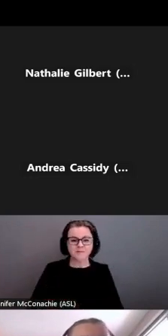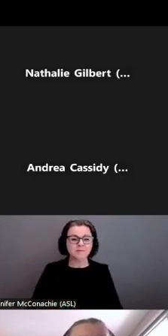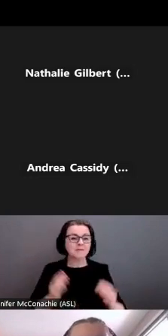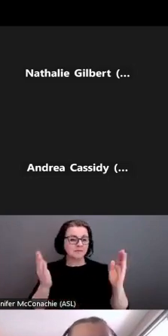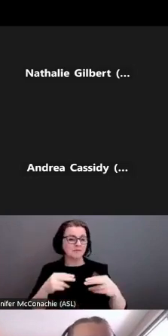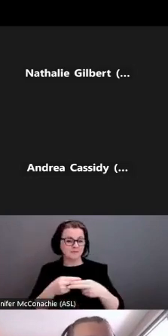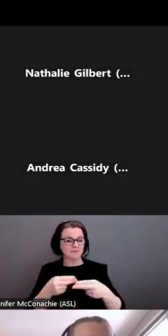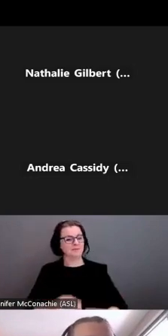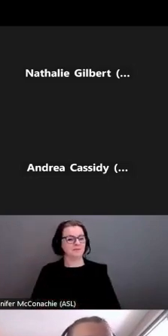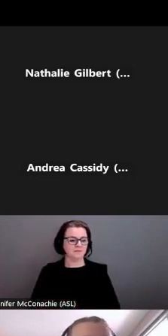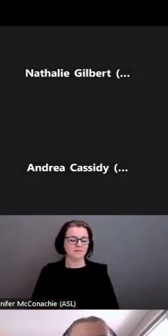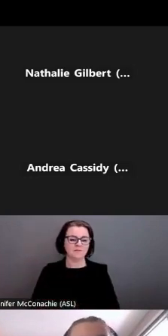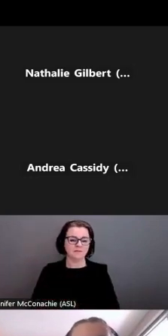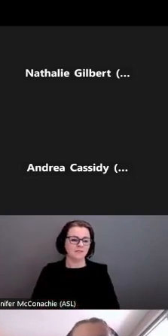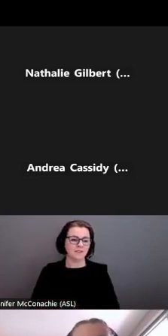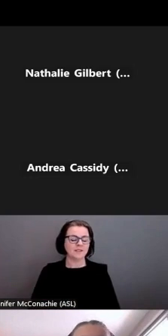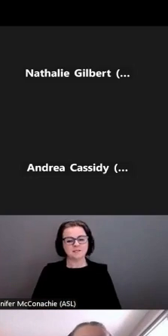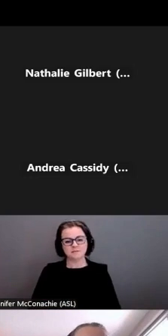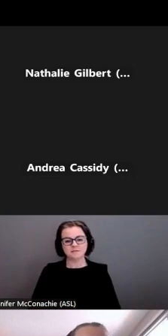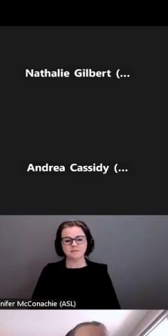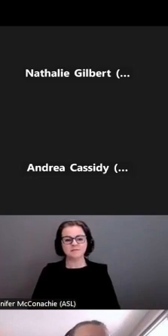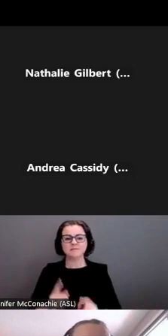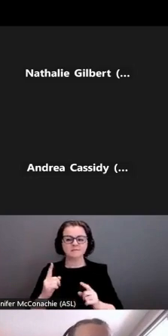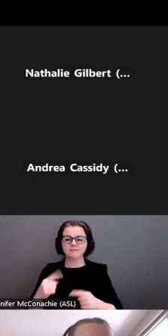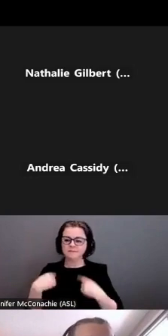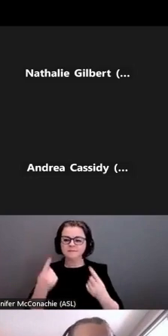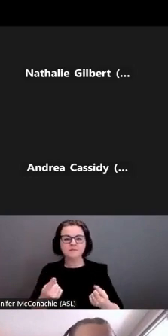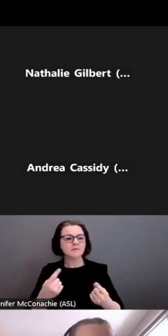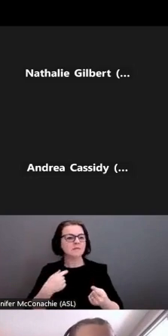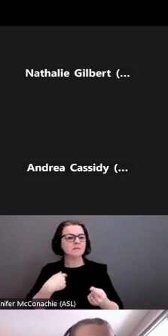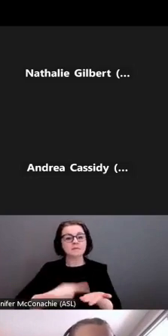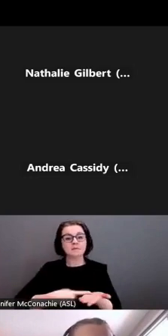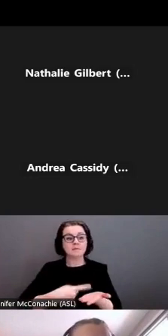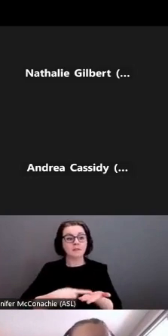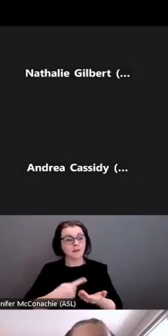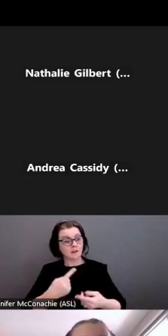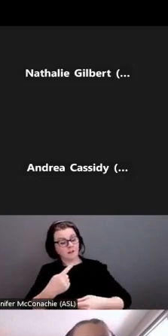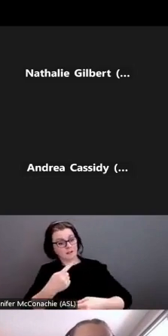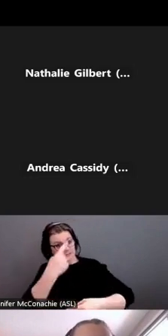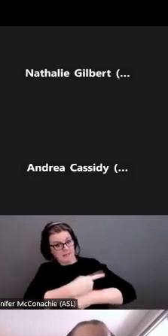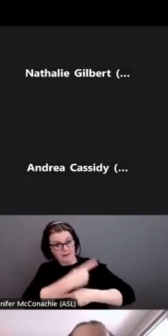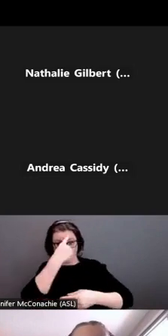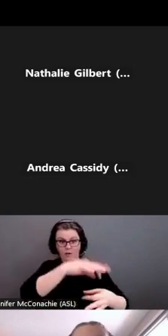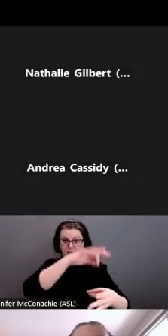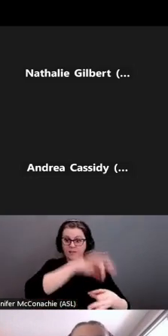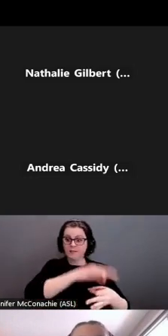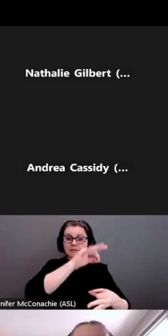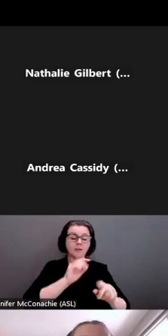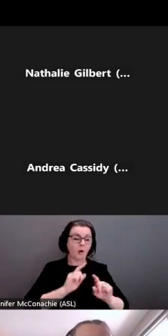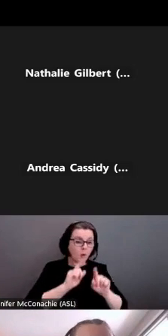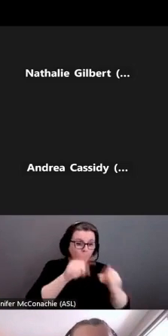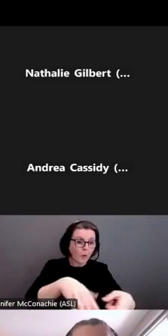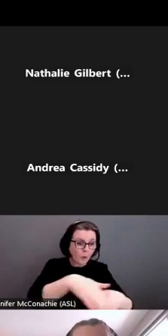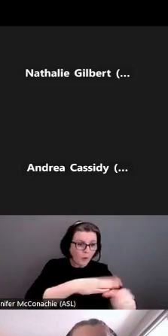Now, so far, I've been talking lots about voting at the polls on election day, and that is indeed one of the